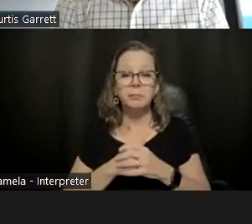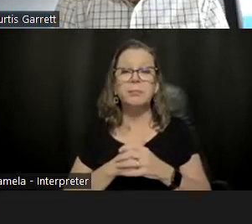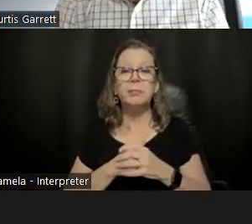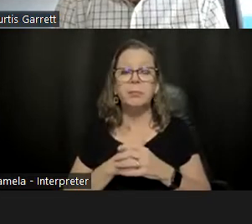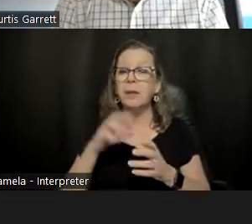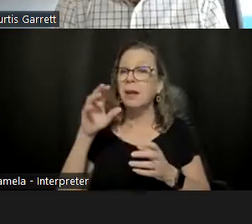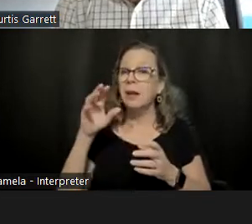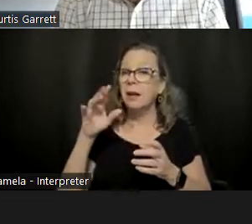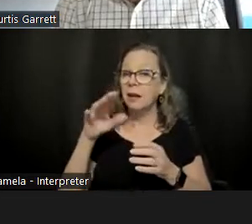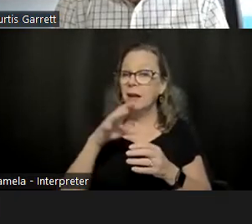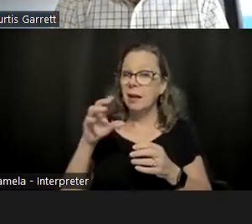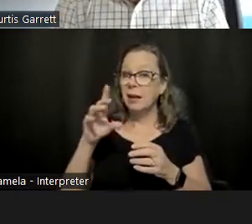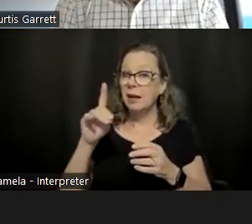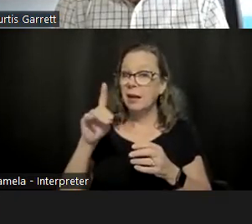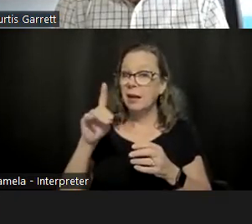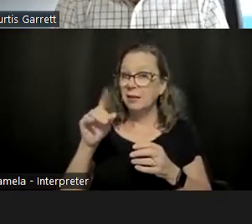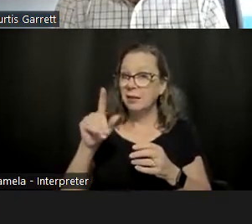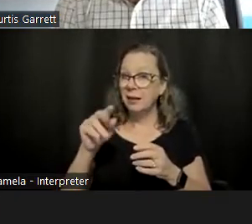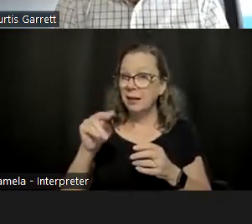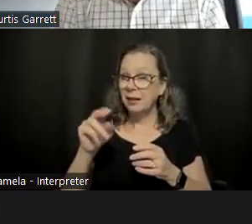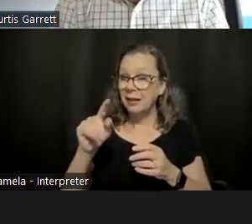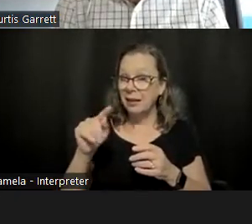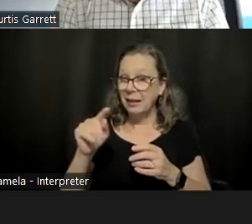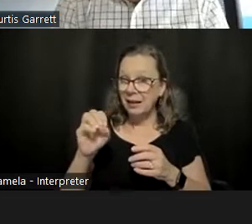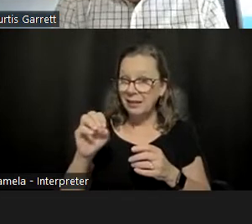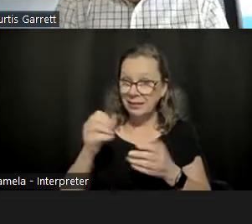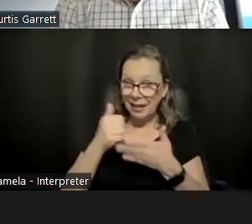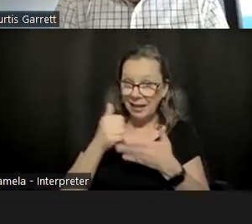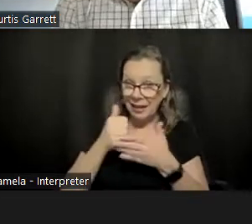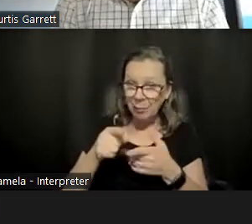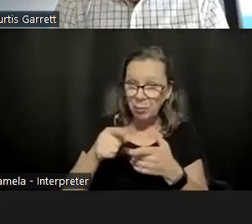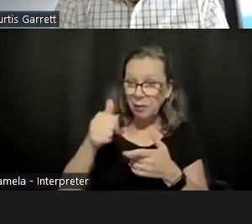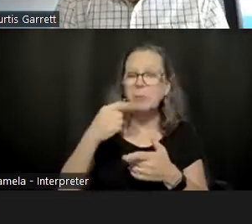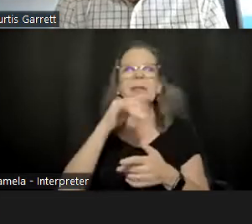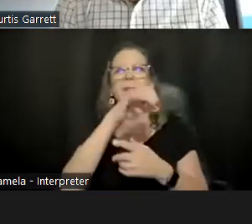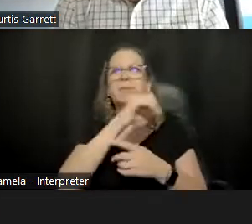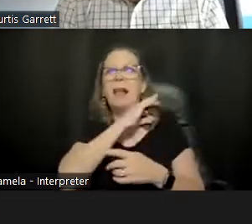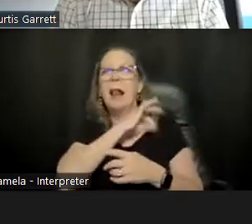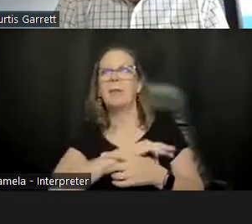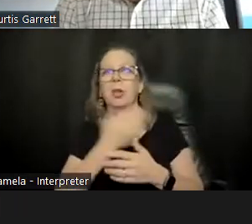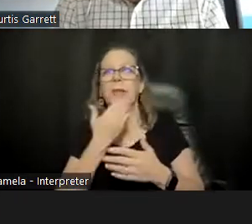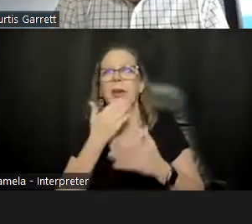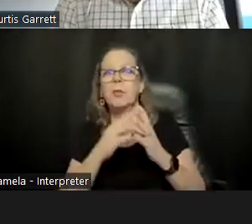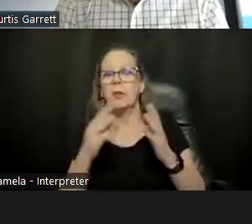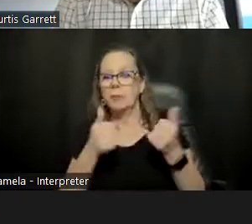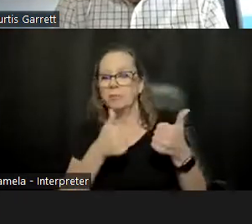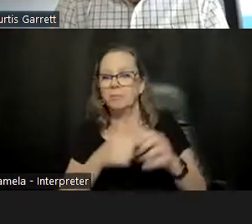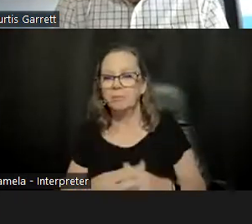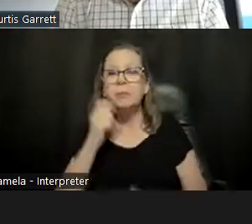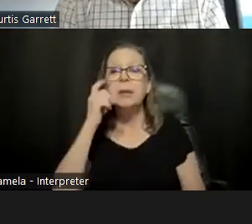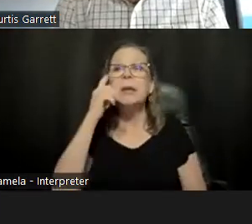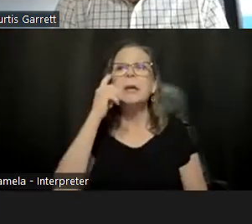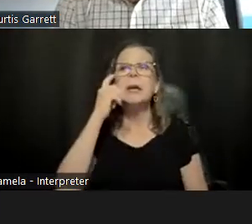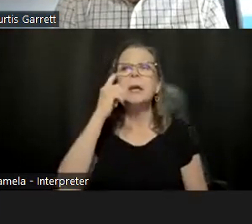And Jeanette, did that help? You can do a thumbs up or unmute. Yes, that was very helpful. Thank you very much. All